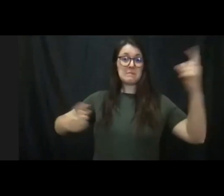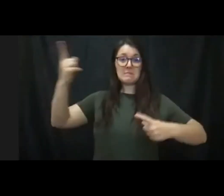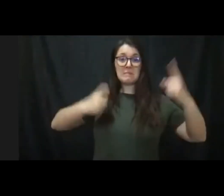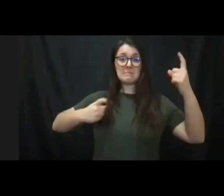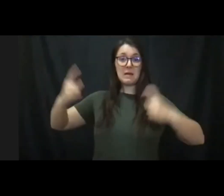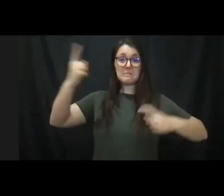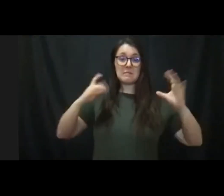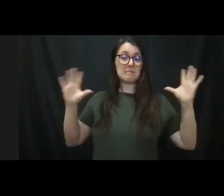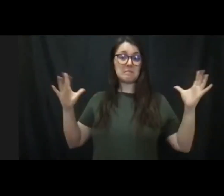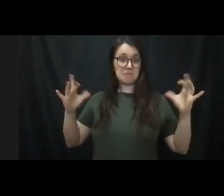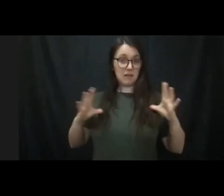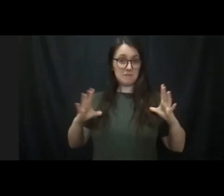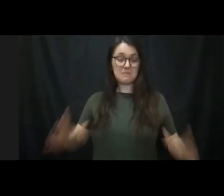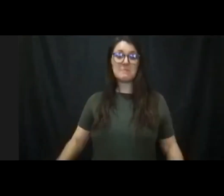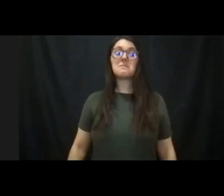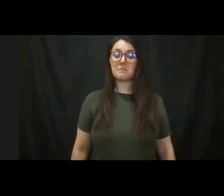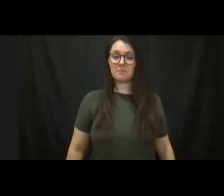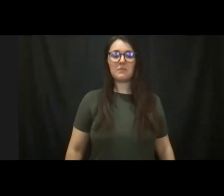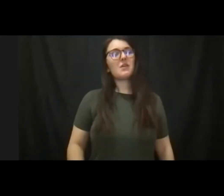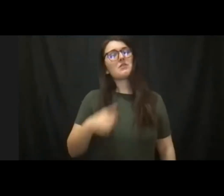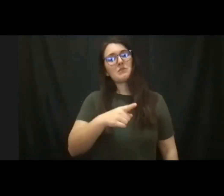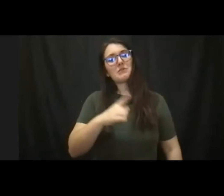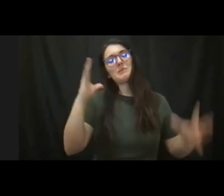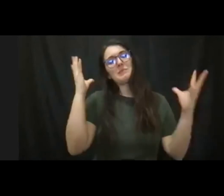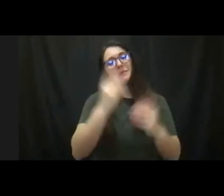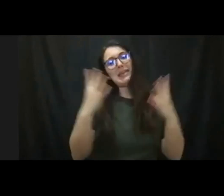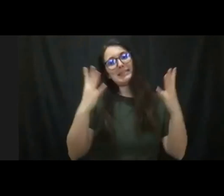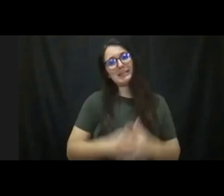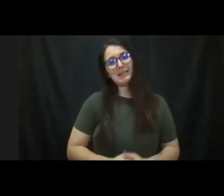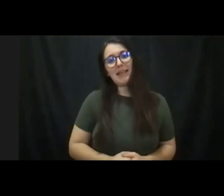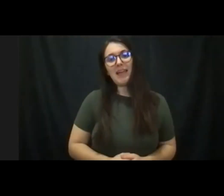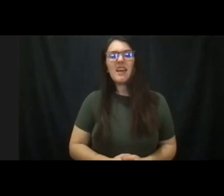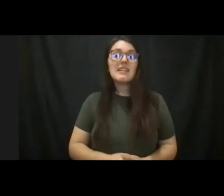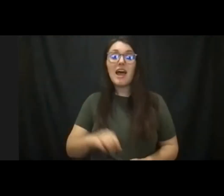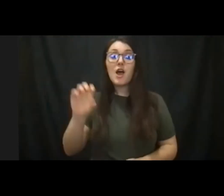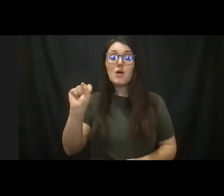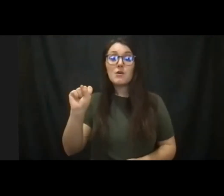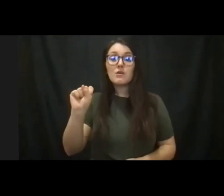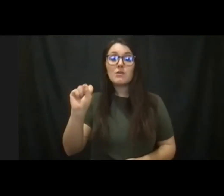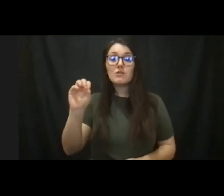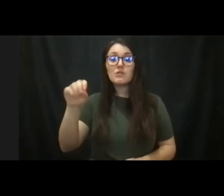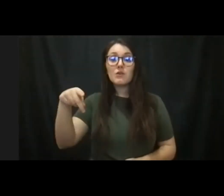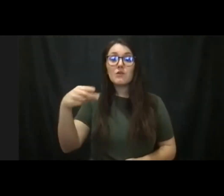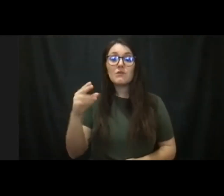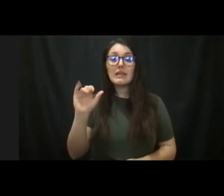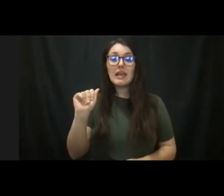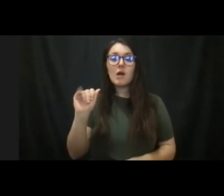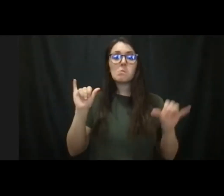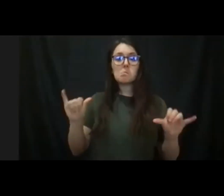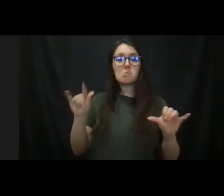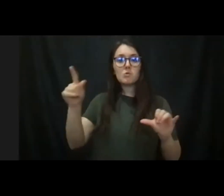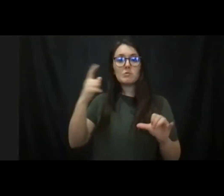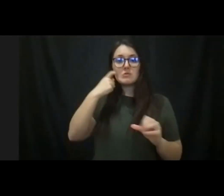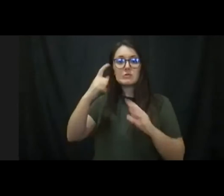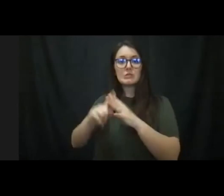many as you want. You were so fabulous. Let's try Sophia. Oh, she just disappeared from my screen. I